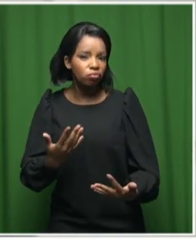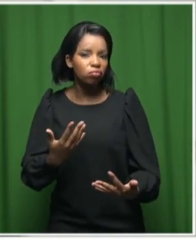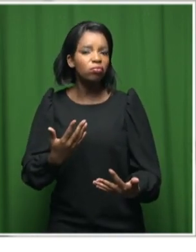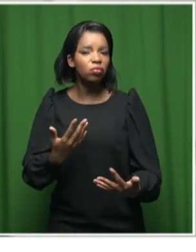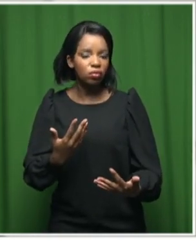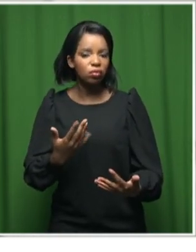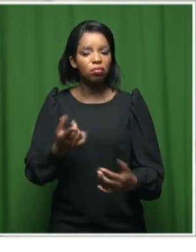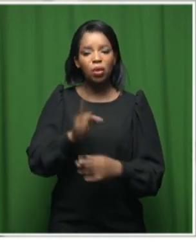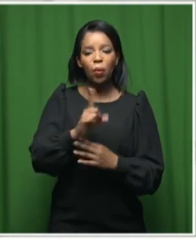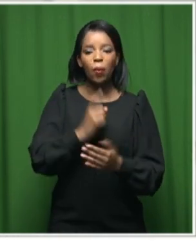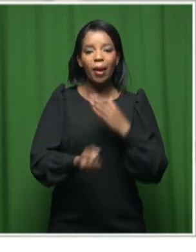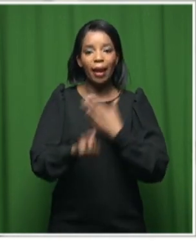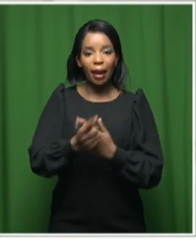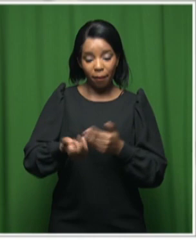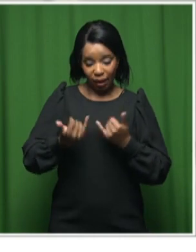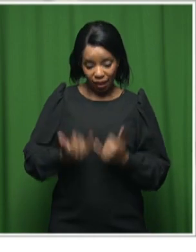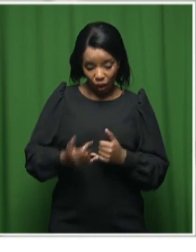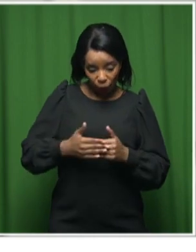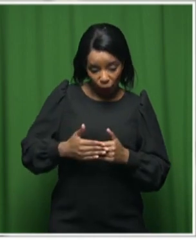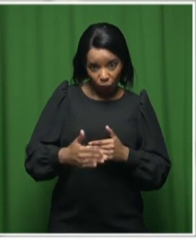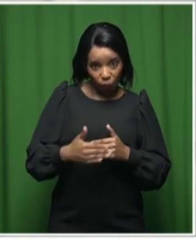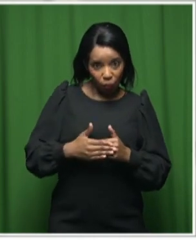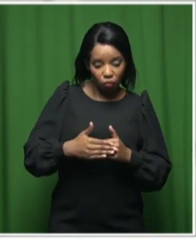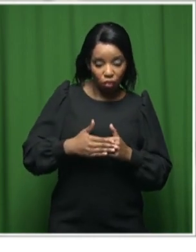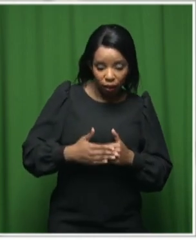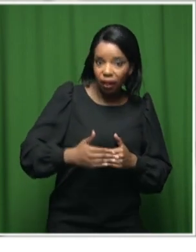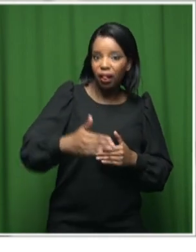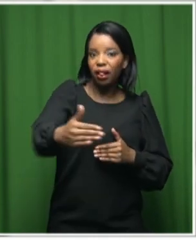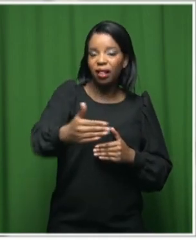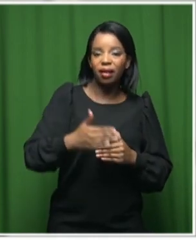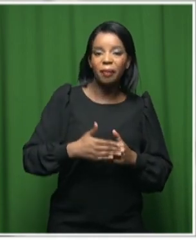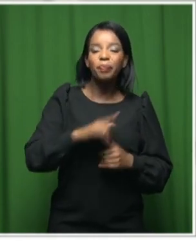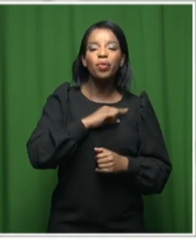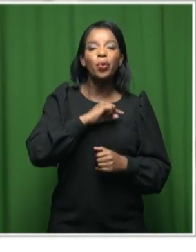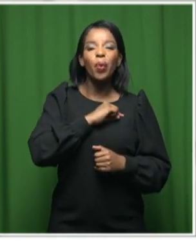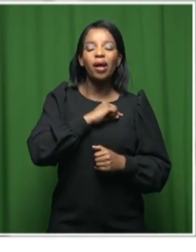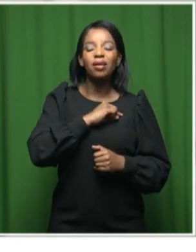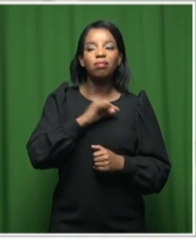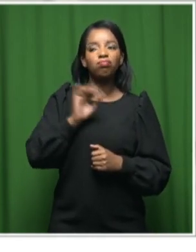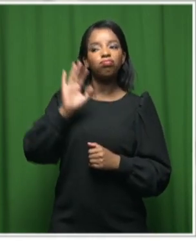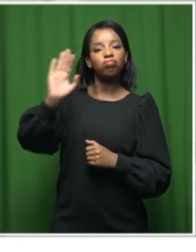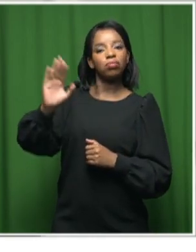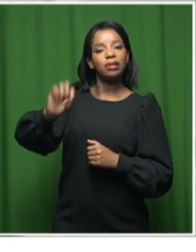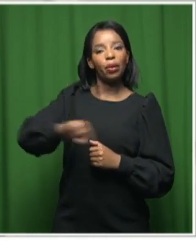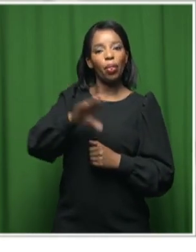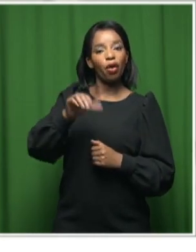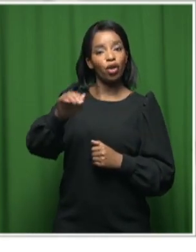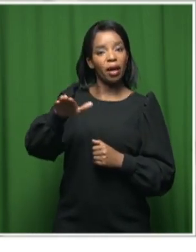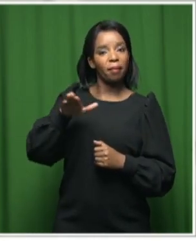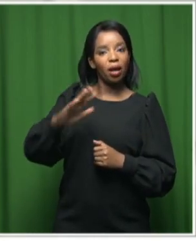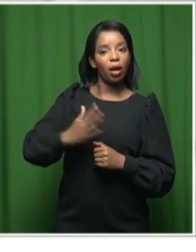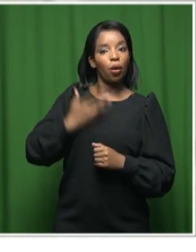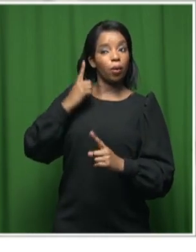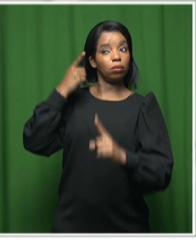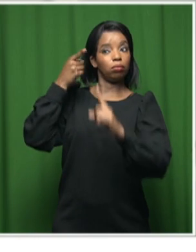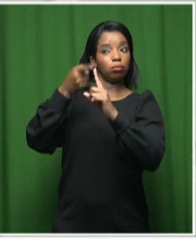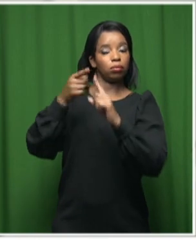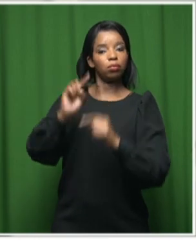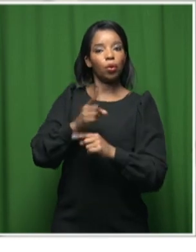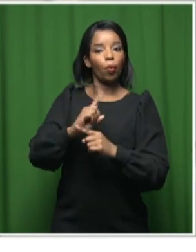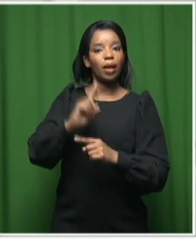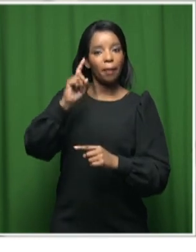medium and long-term impact. Their target is to push down the inflation back to